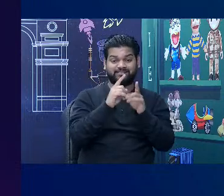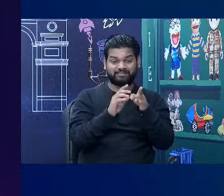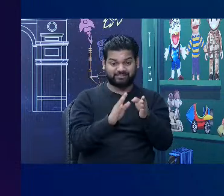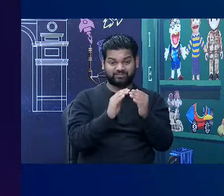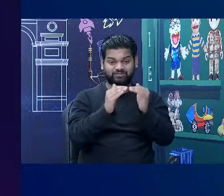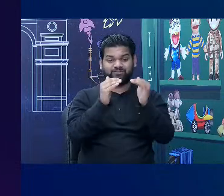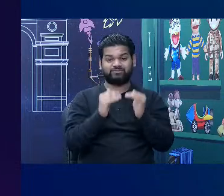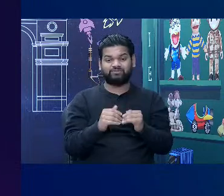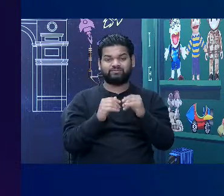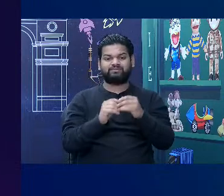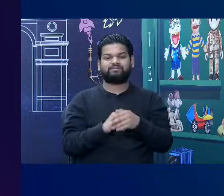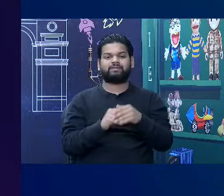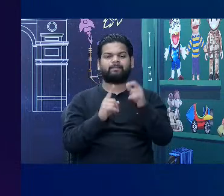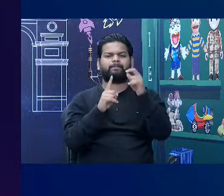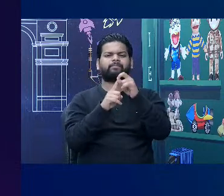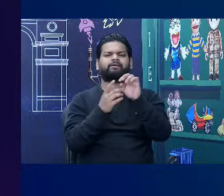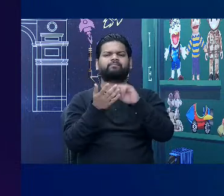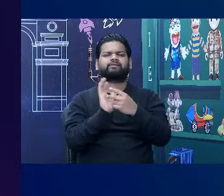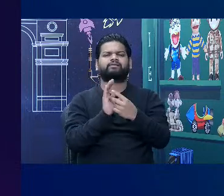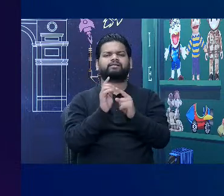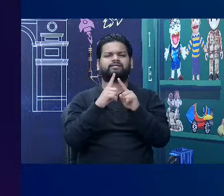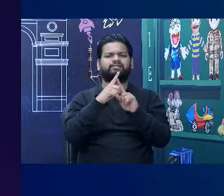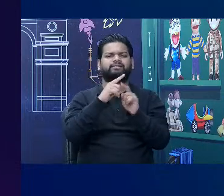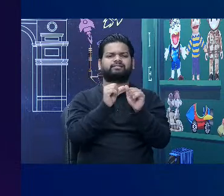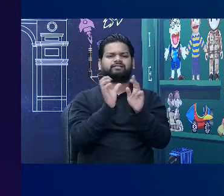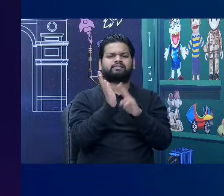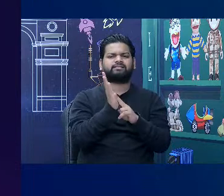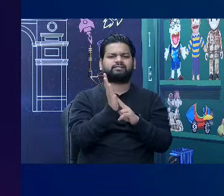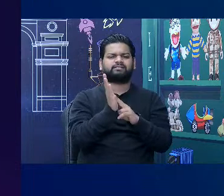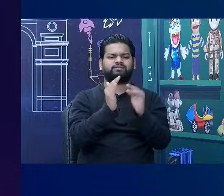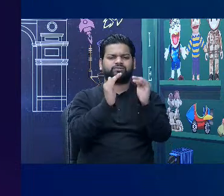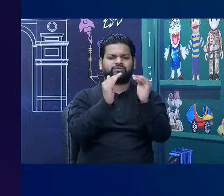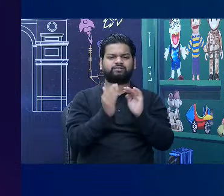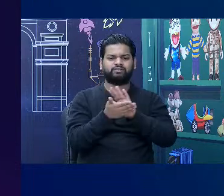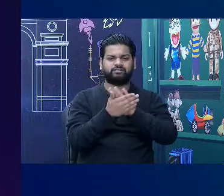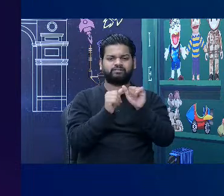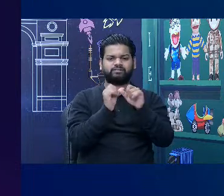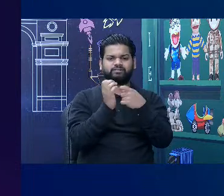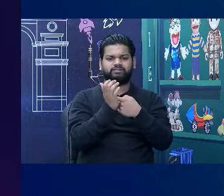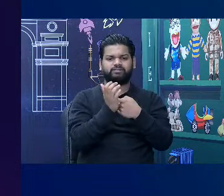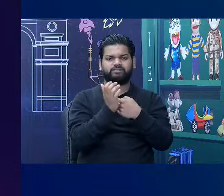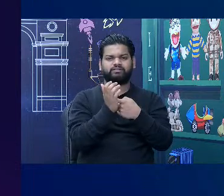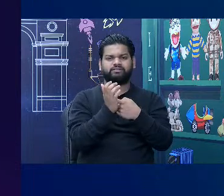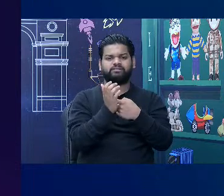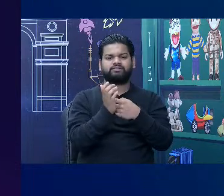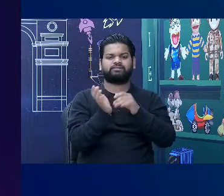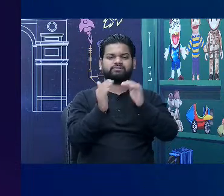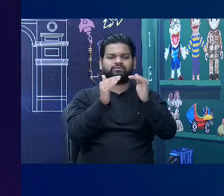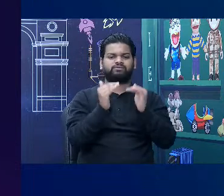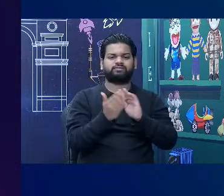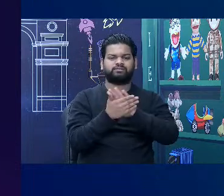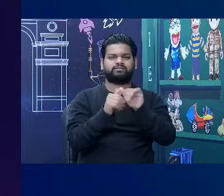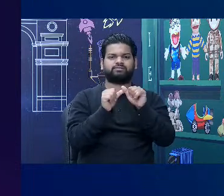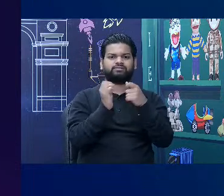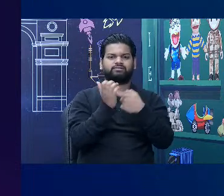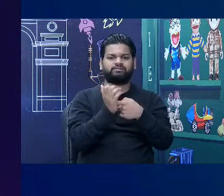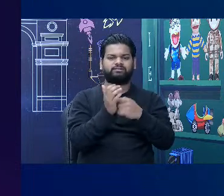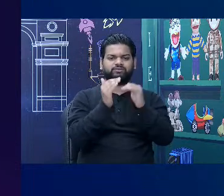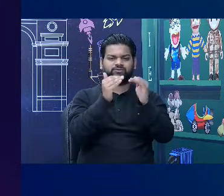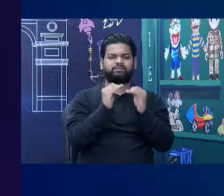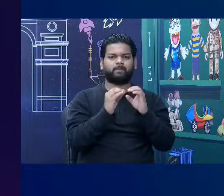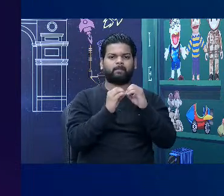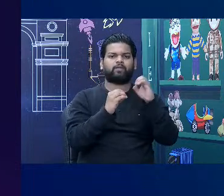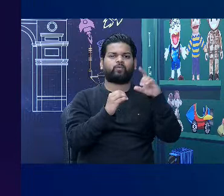numerator for tan theta. And similarly Har Har Bole becomes the denominator for these corresponding ratios.